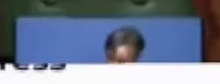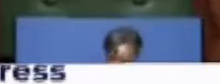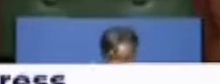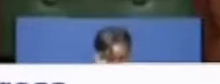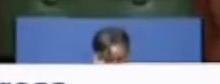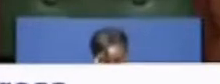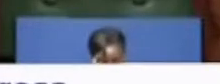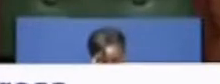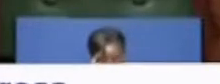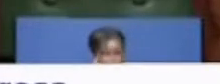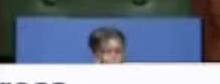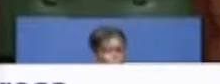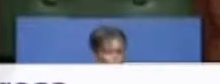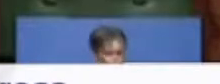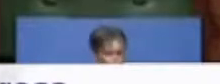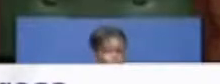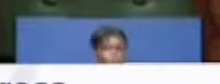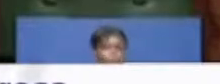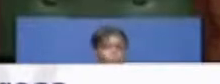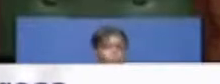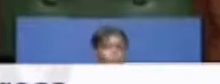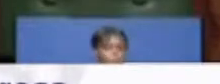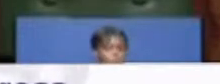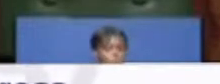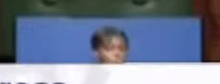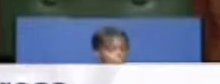and secure. And let me explain.